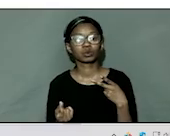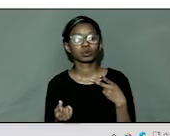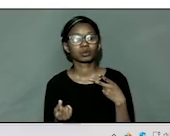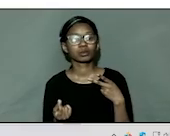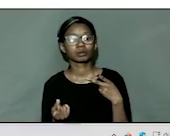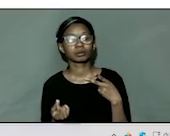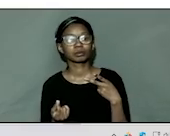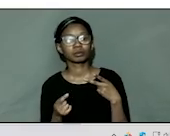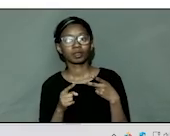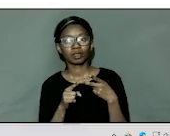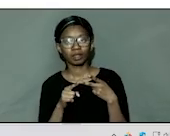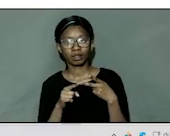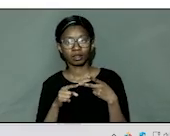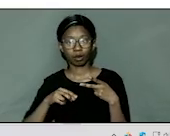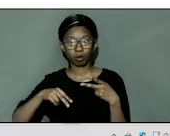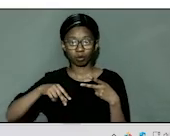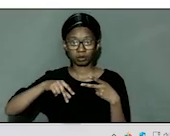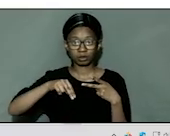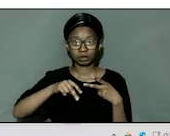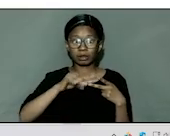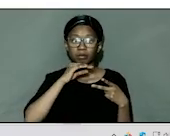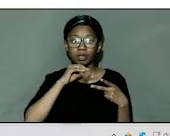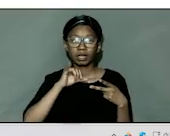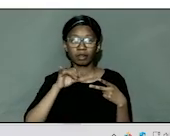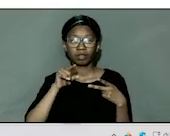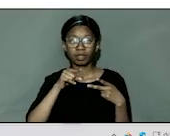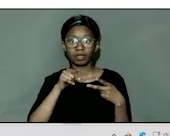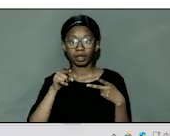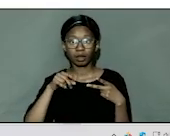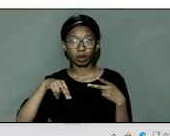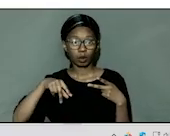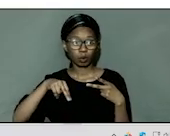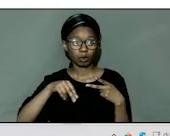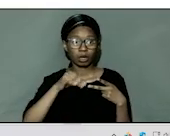They walked. So if they walked, it means that they